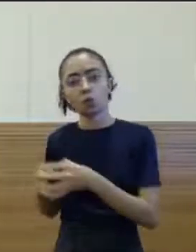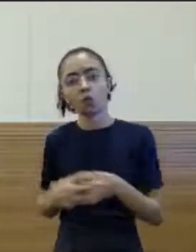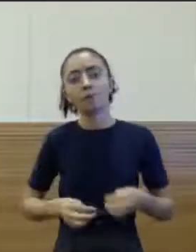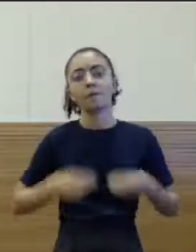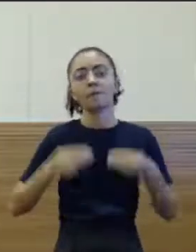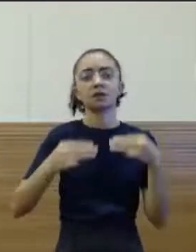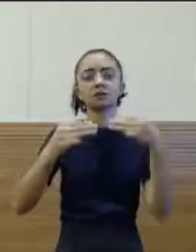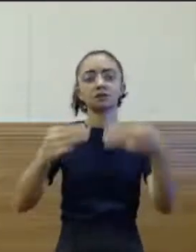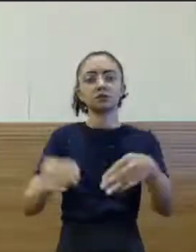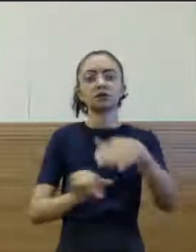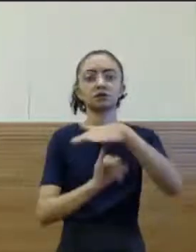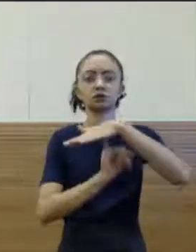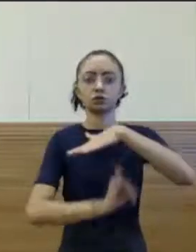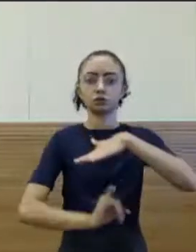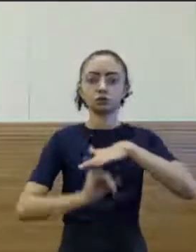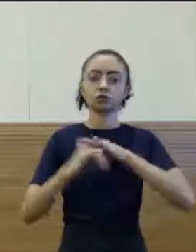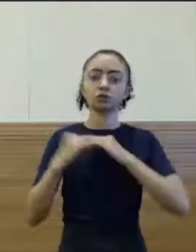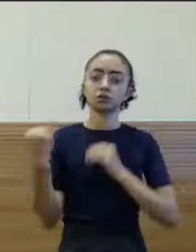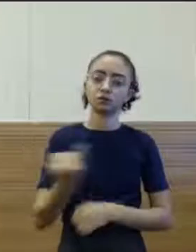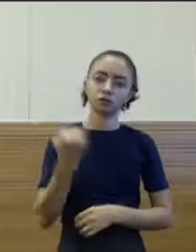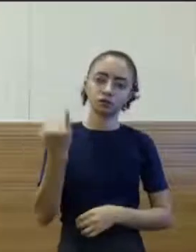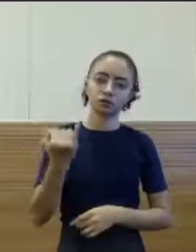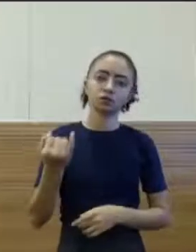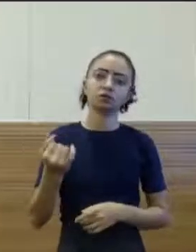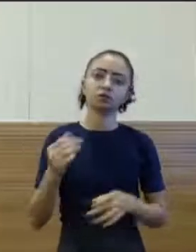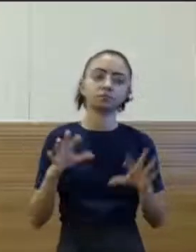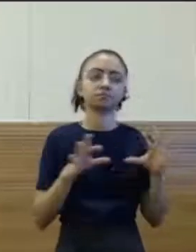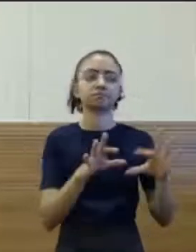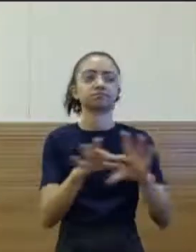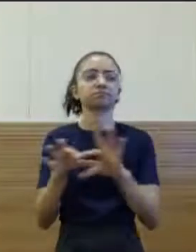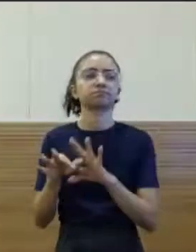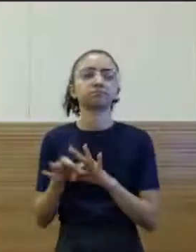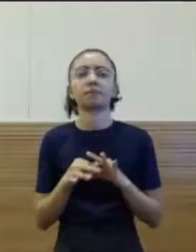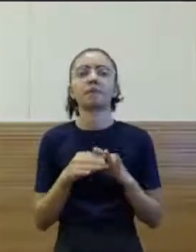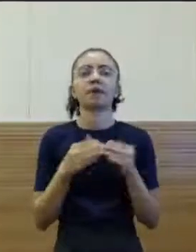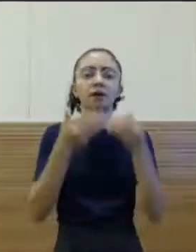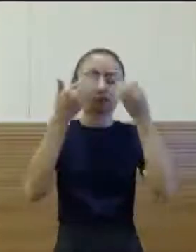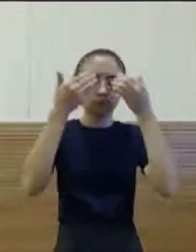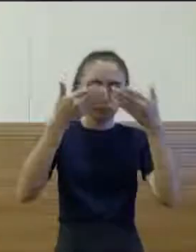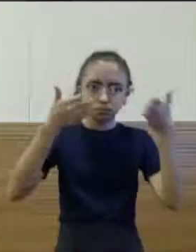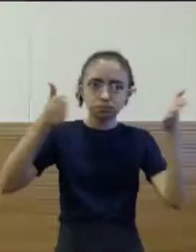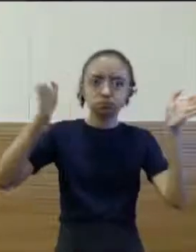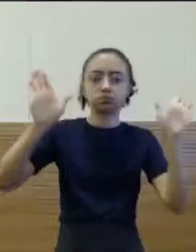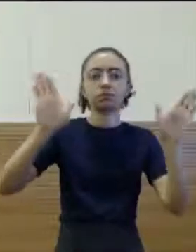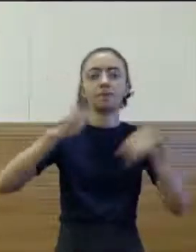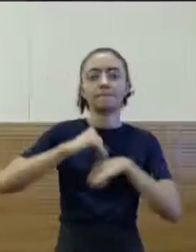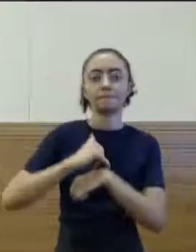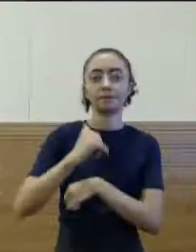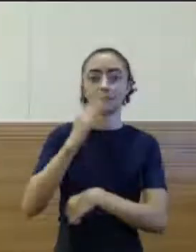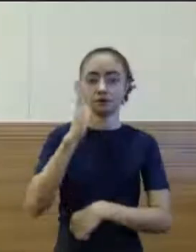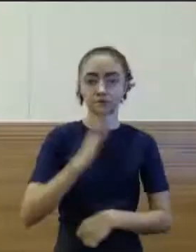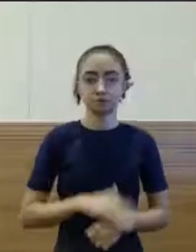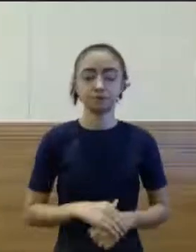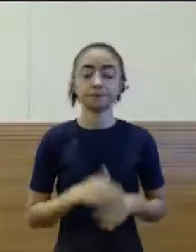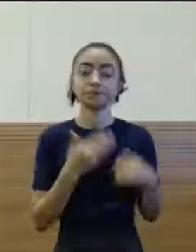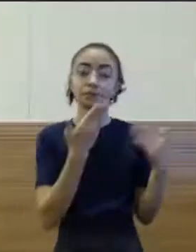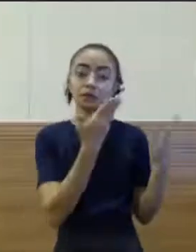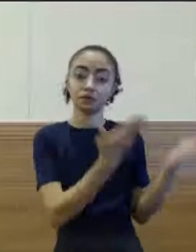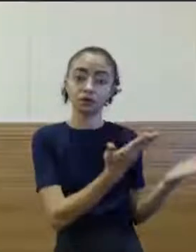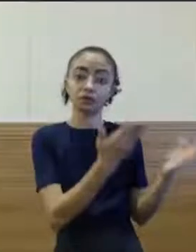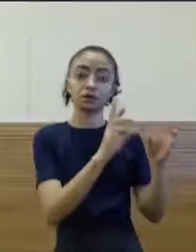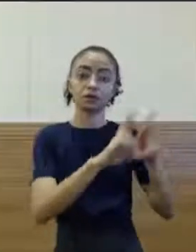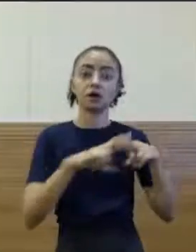ministries, other important institutions to be able to work with this wide scope. And